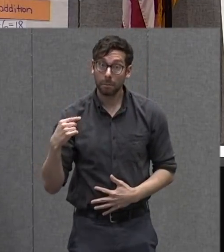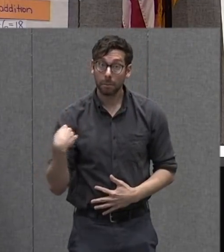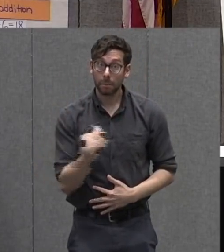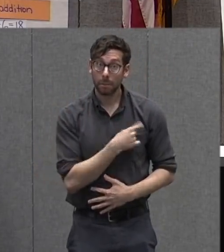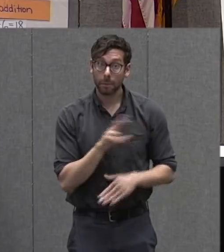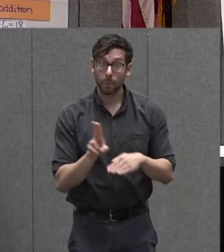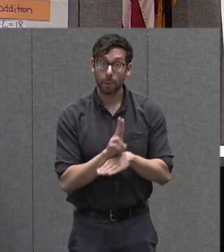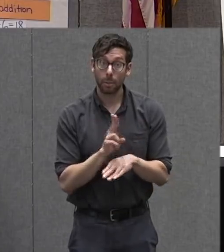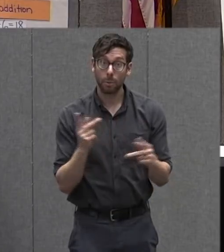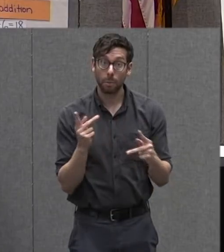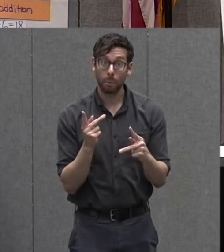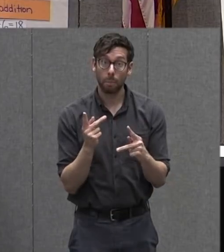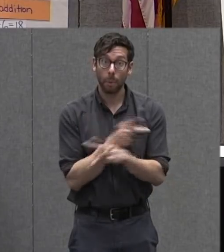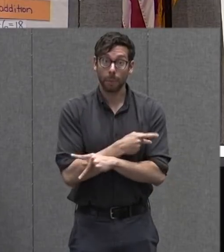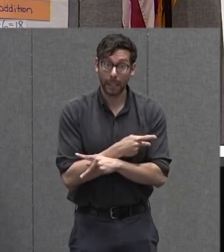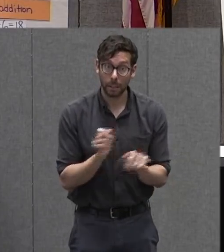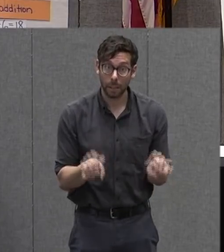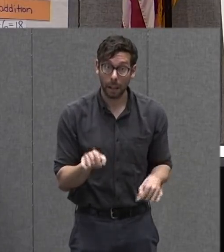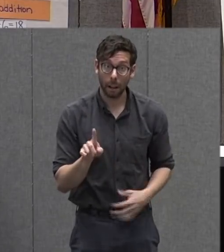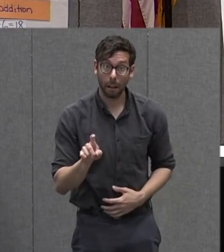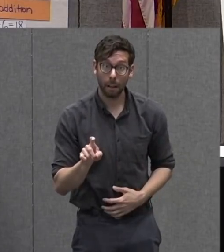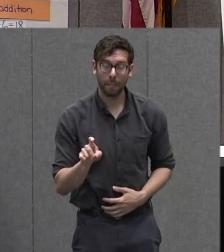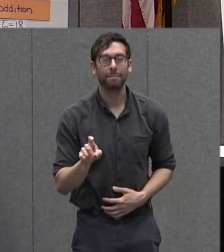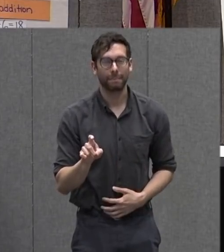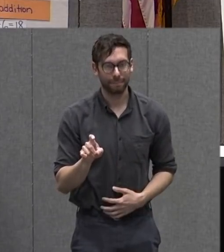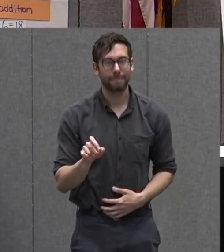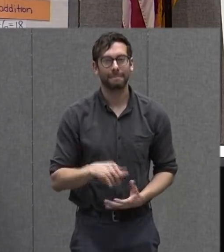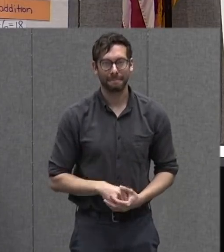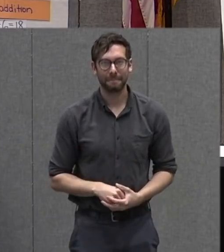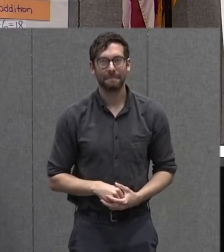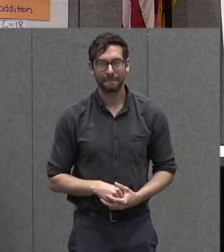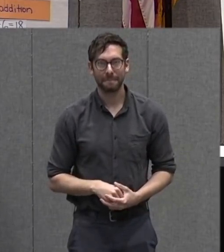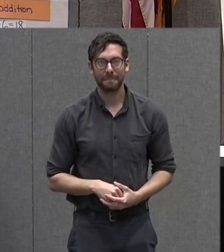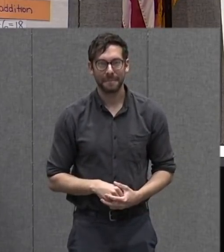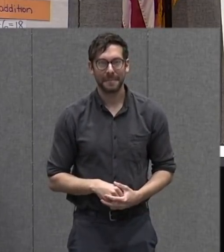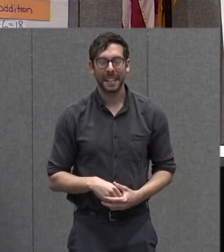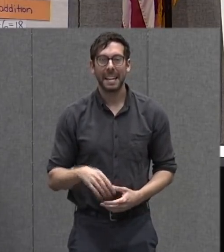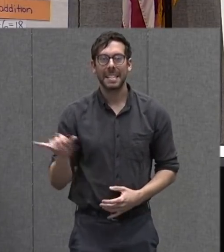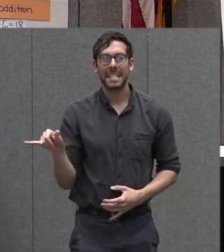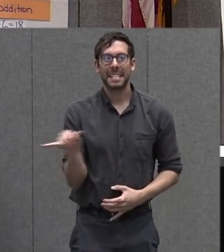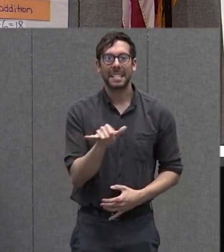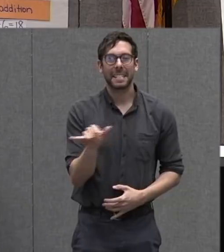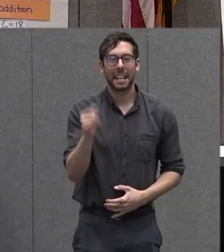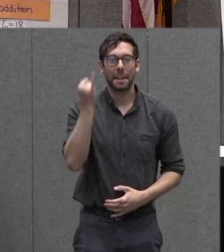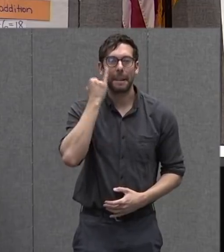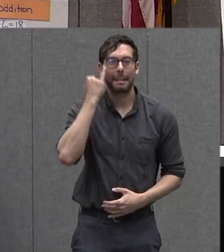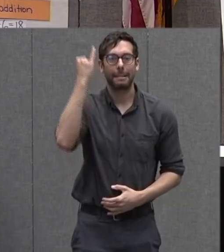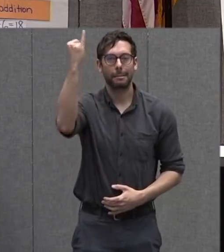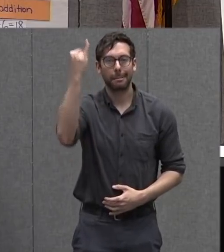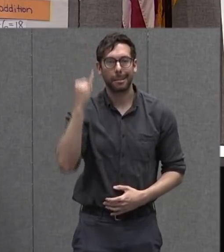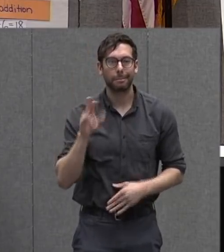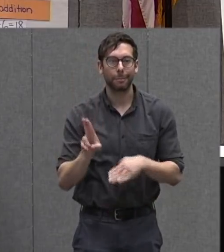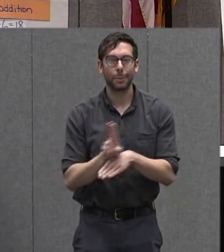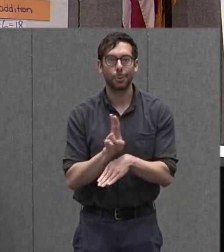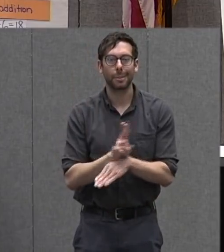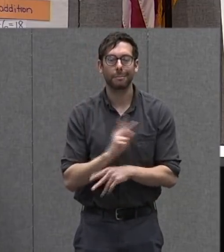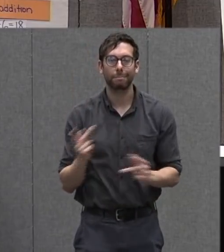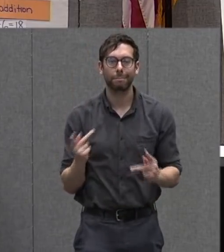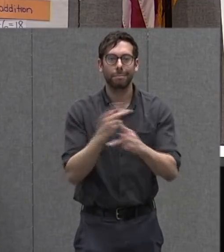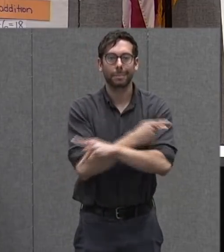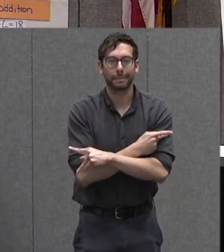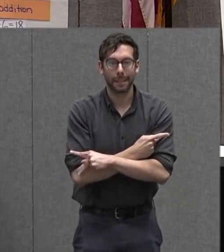So we can show this same idea using the multiplication sentence of 5 times 10